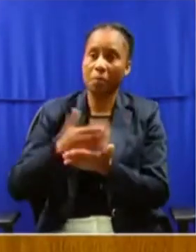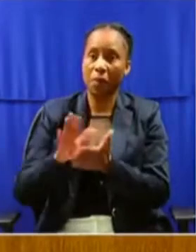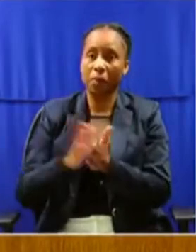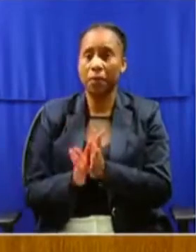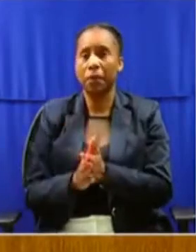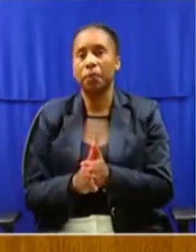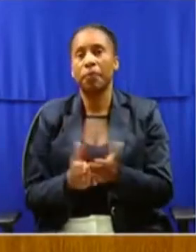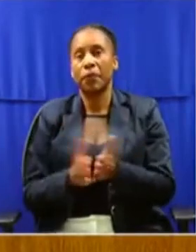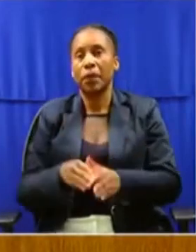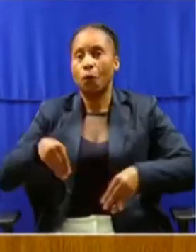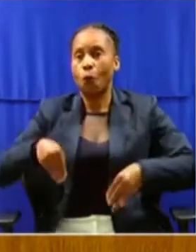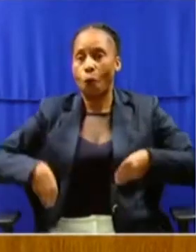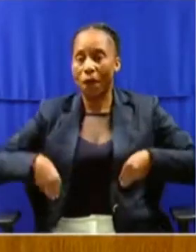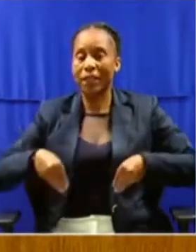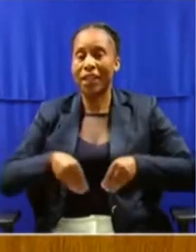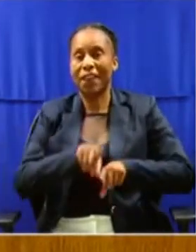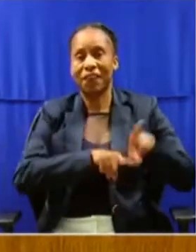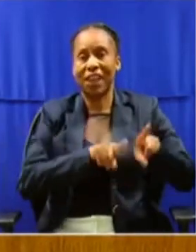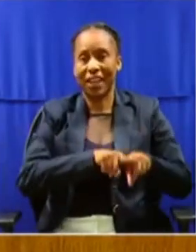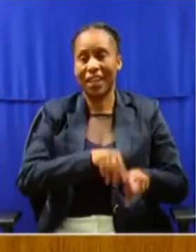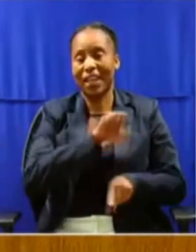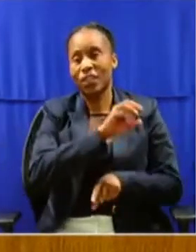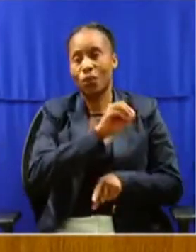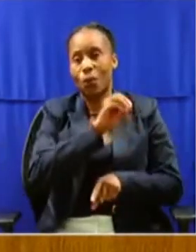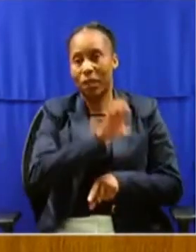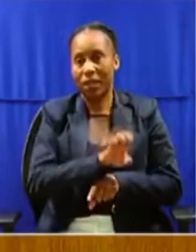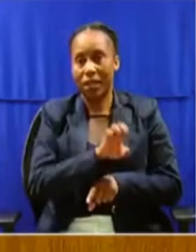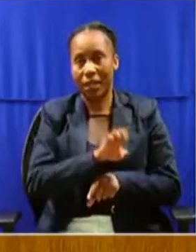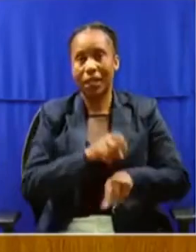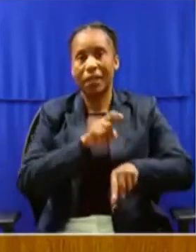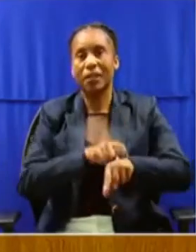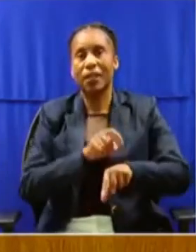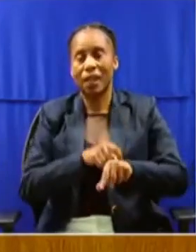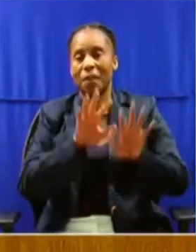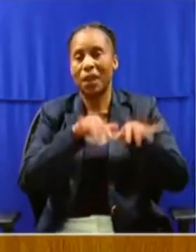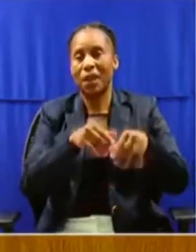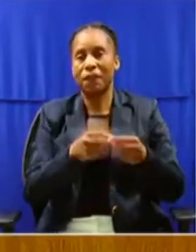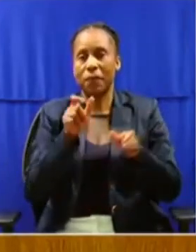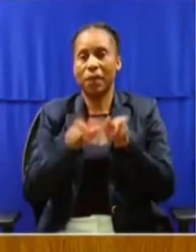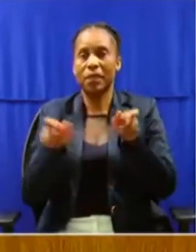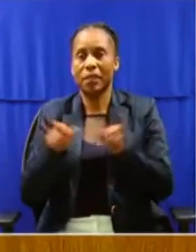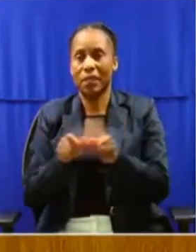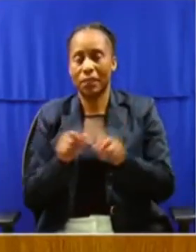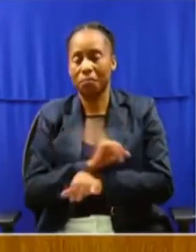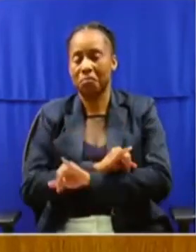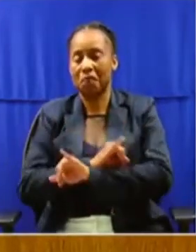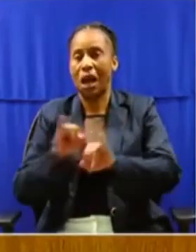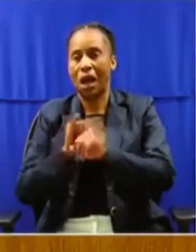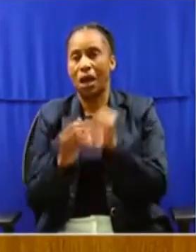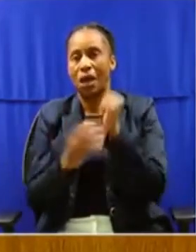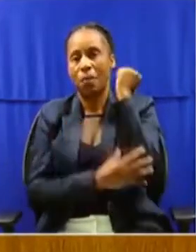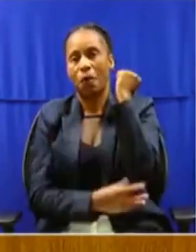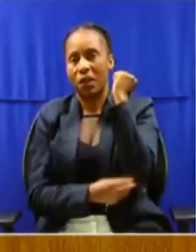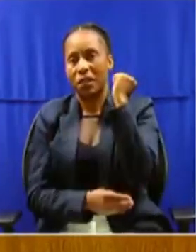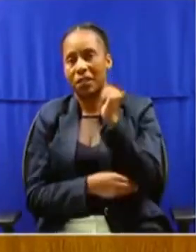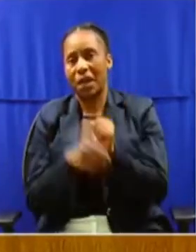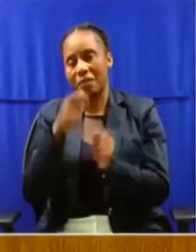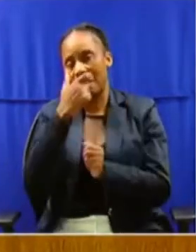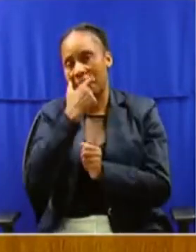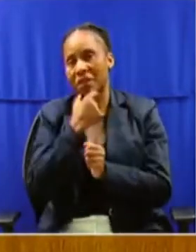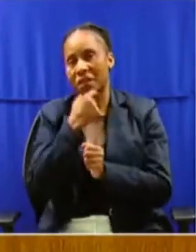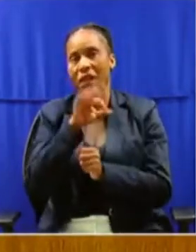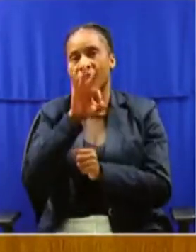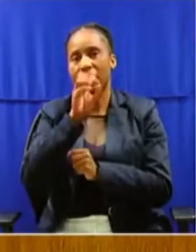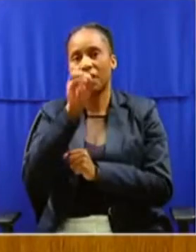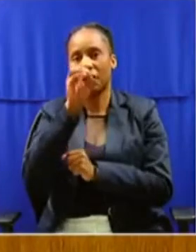and failing SOEs at a time when poverty and misery is worse than it's ever been. 350 Rand a month cannot